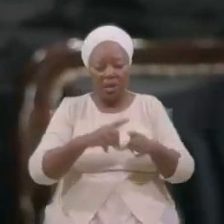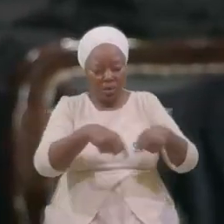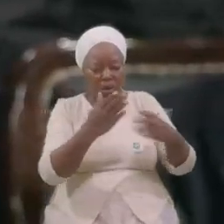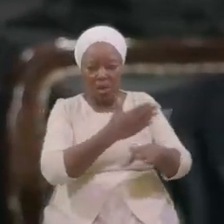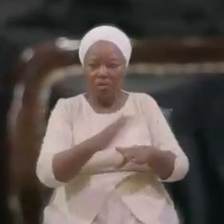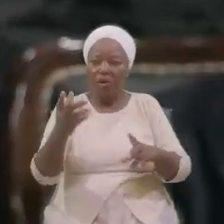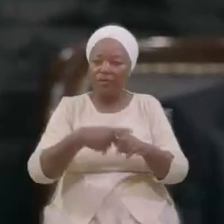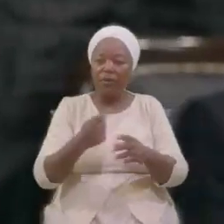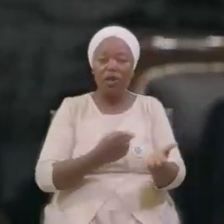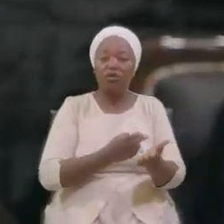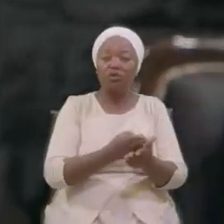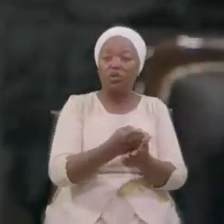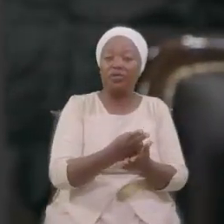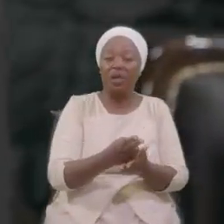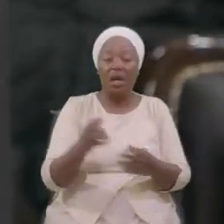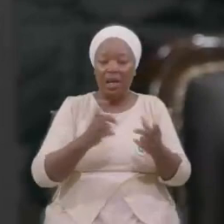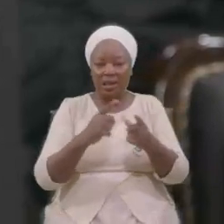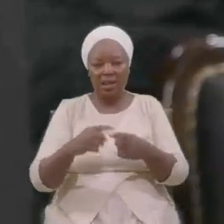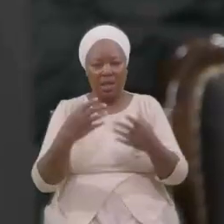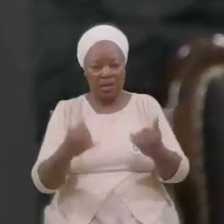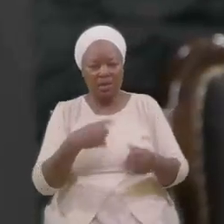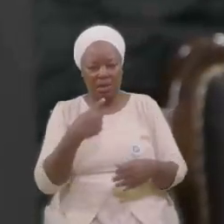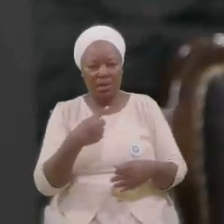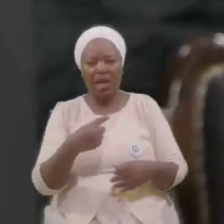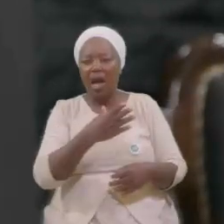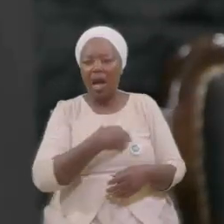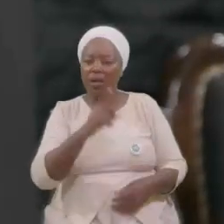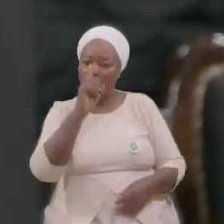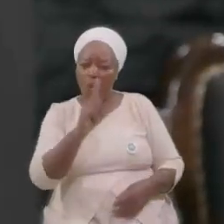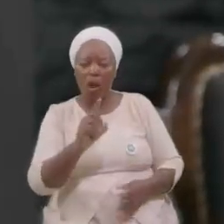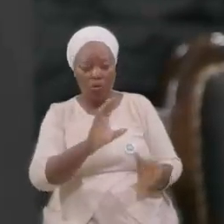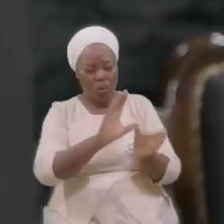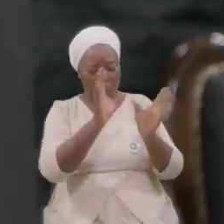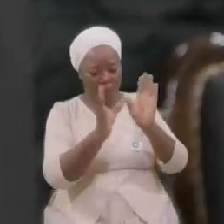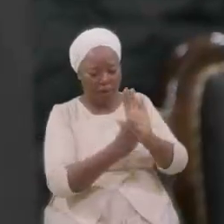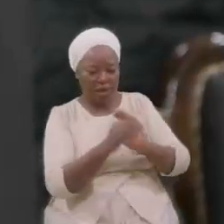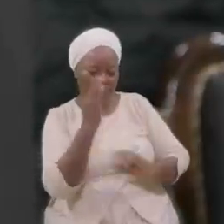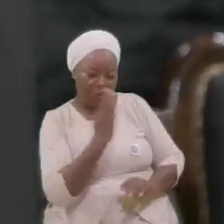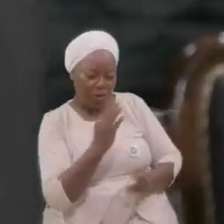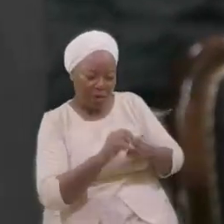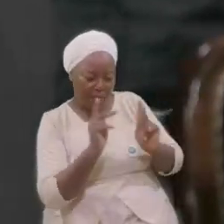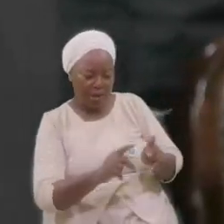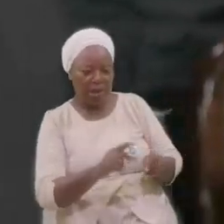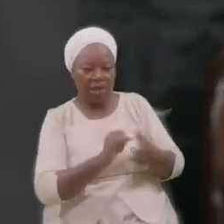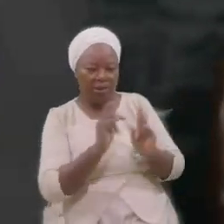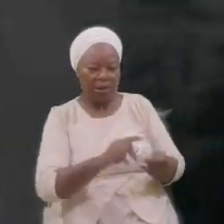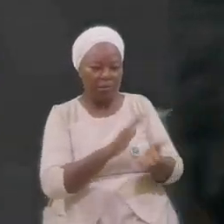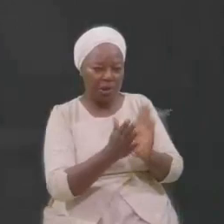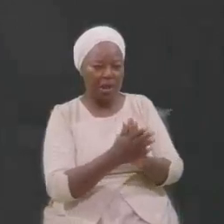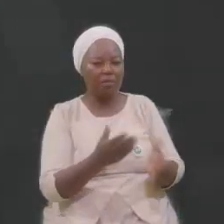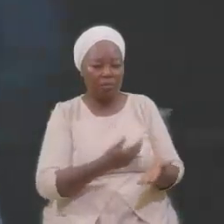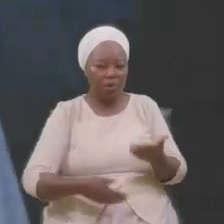the truth, and it says, and one convert him. He still needs conversion. The